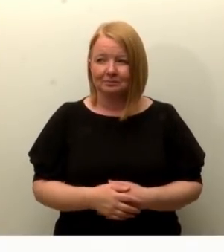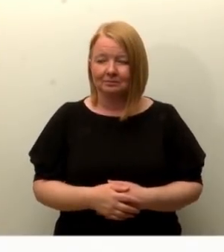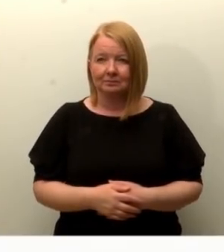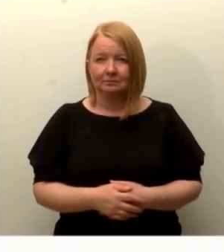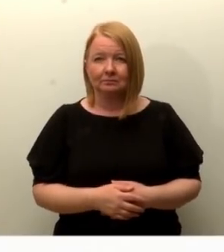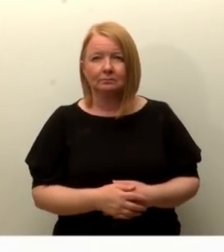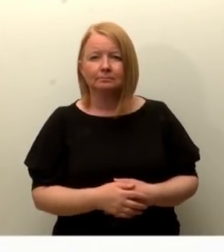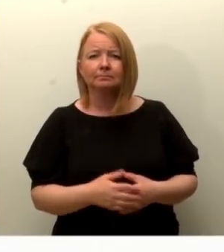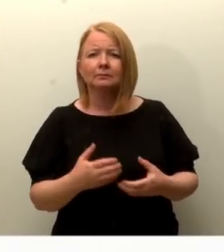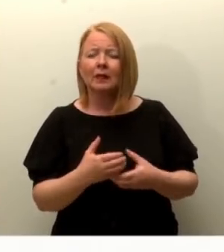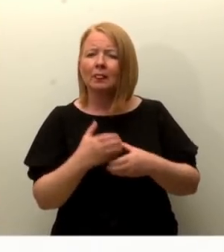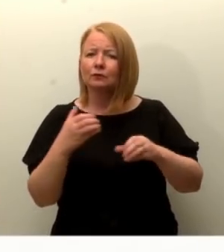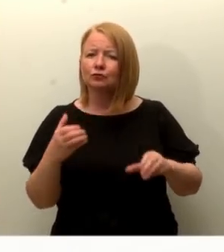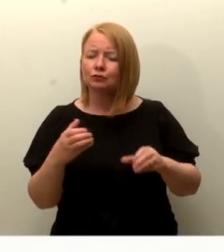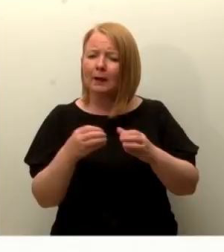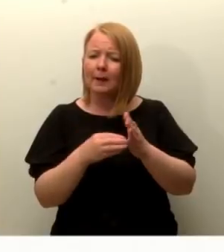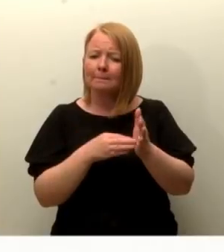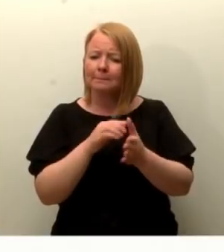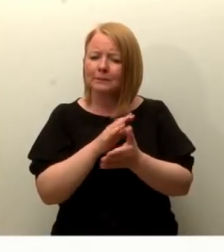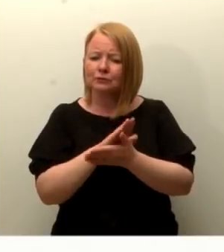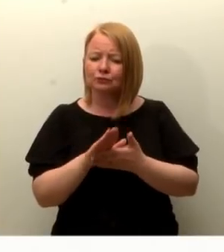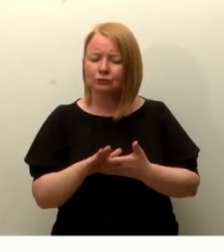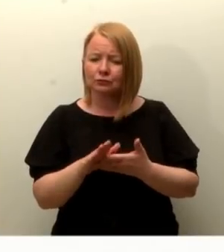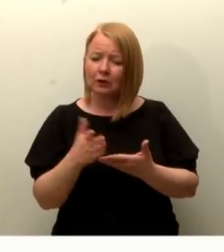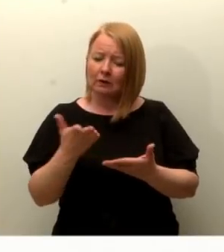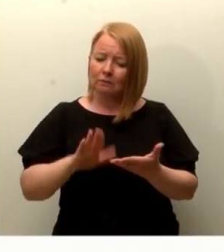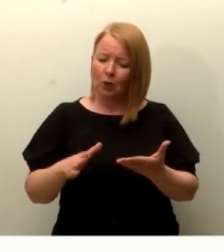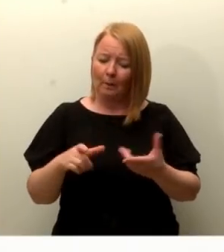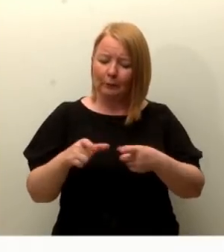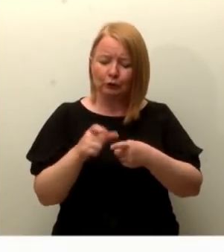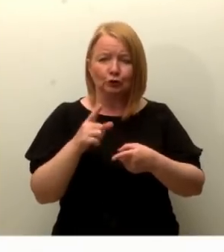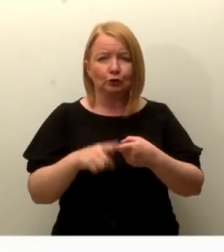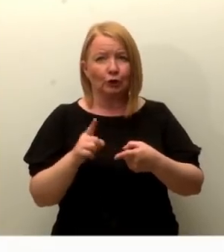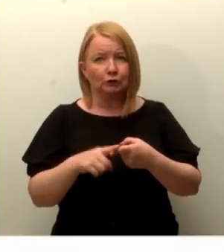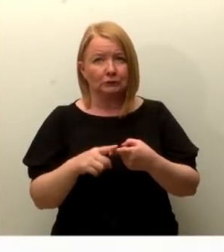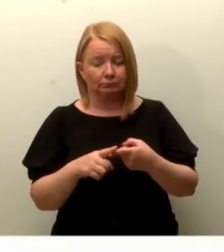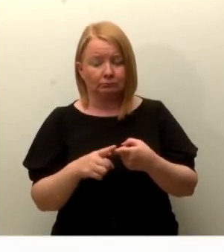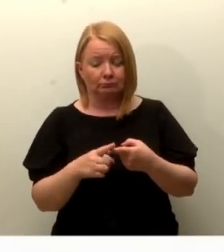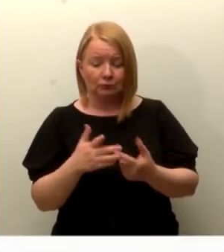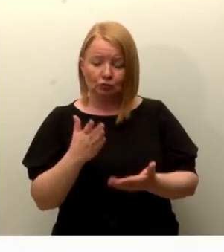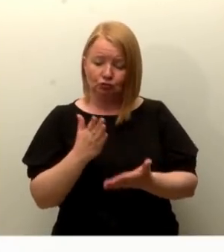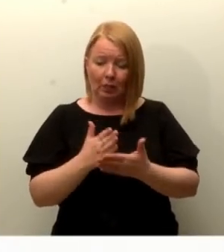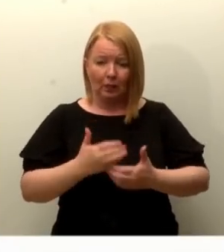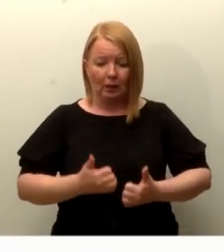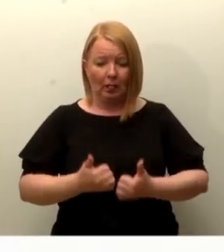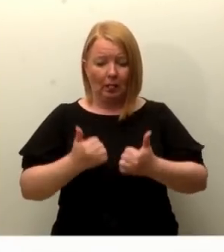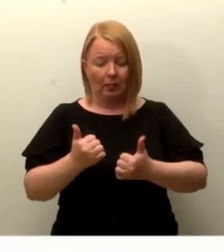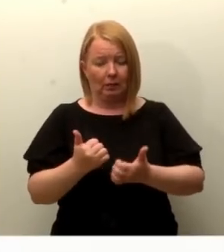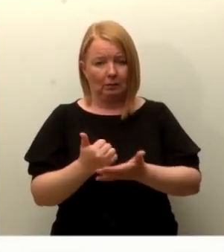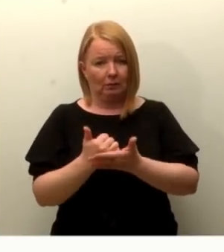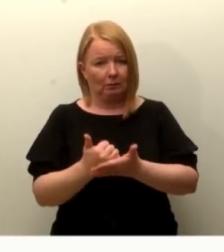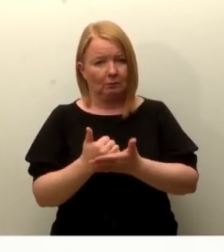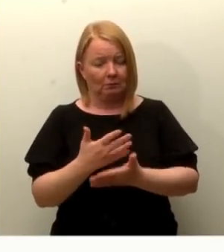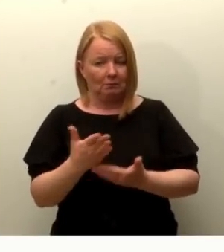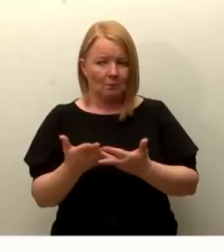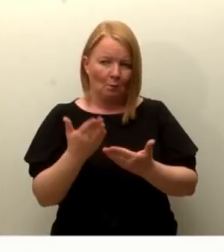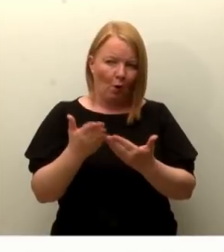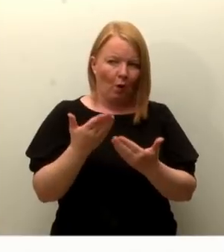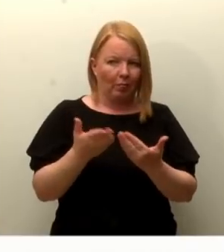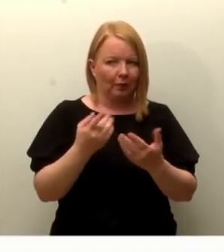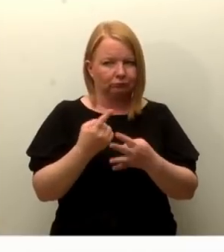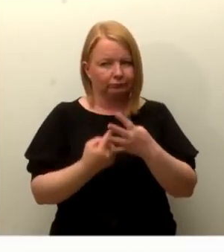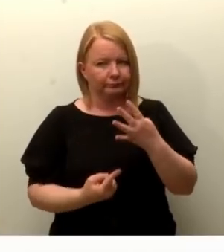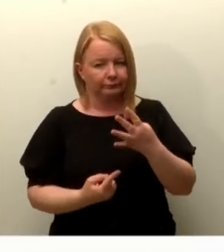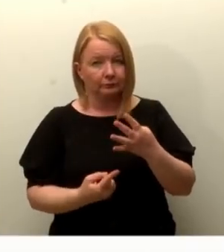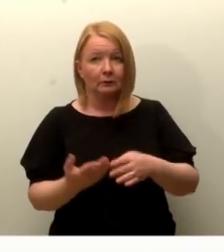"The degree MCH which I got from Dundee has really helped me in more than one ways.